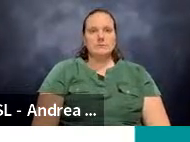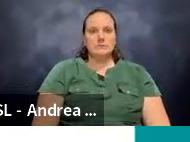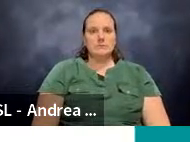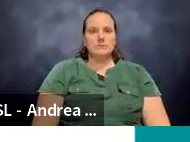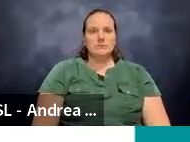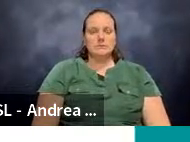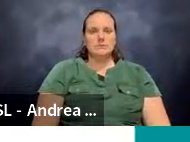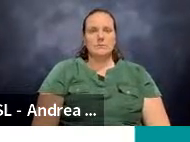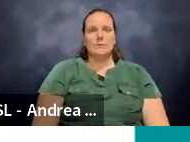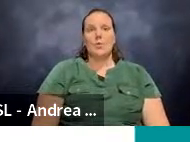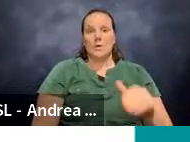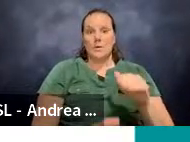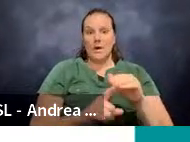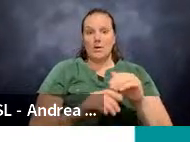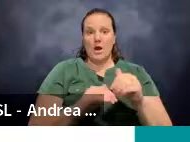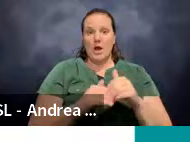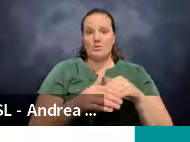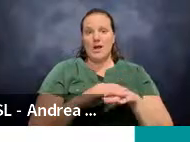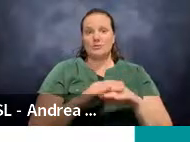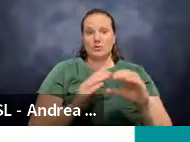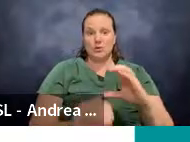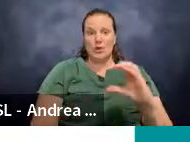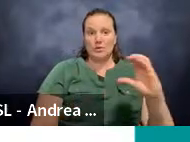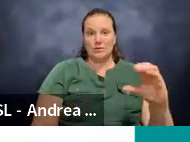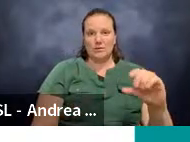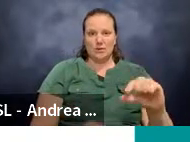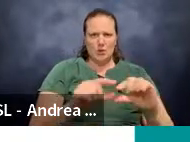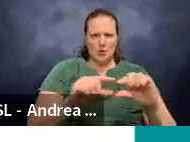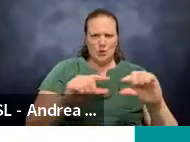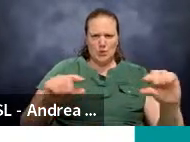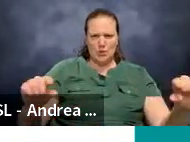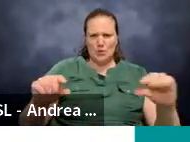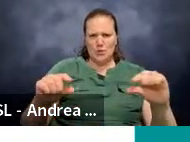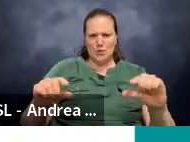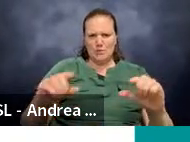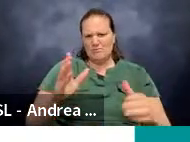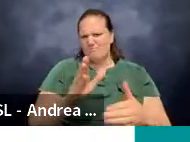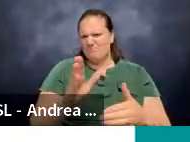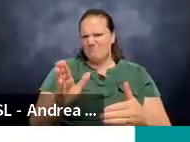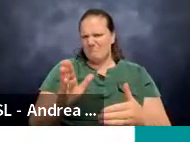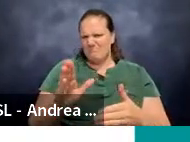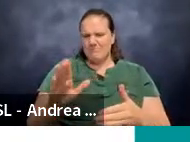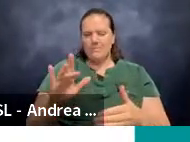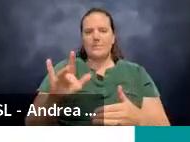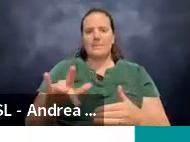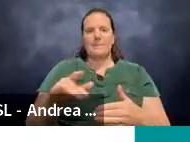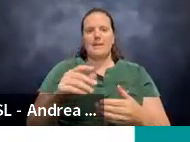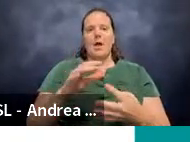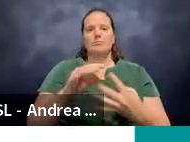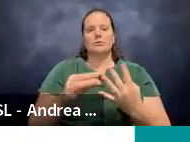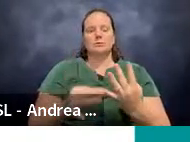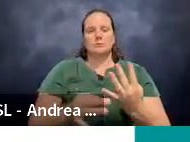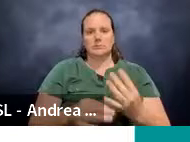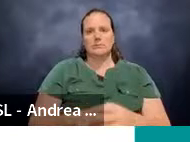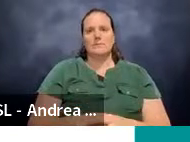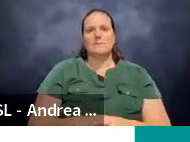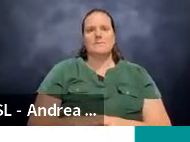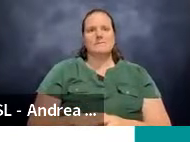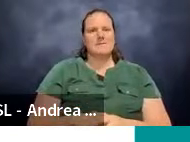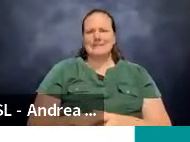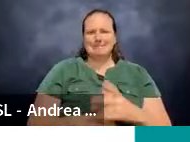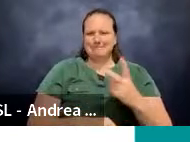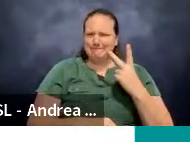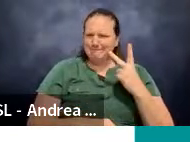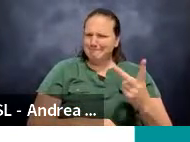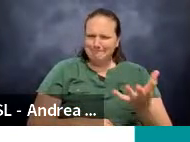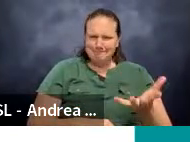Just a reminder as to how to access the closed captions feature. At the bottom middle of your screen, you should see a menu of options. If you can't see the menu,